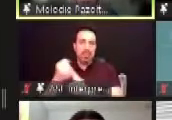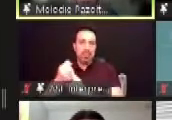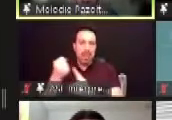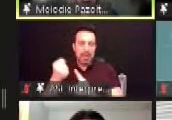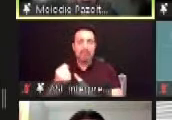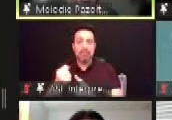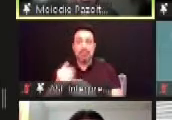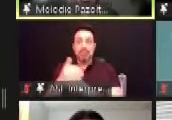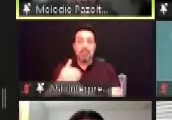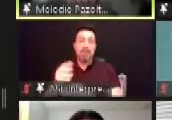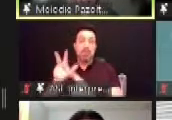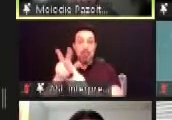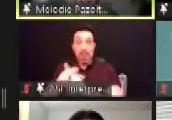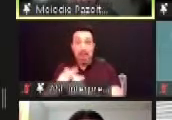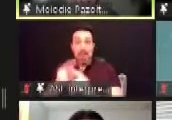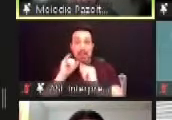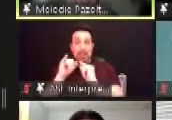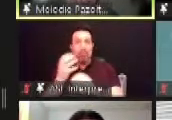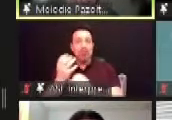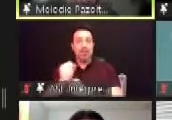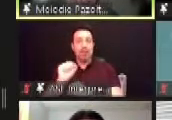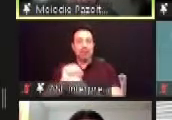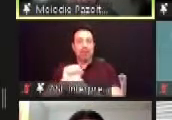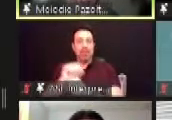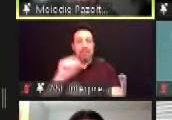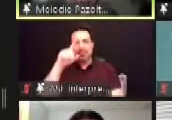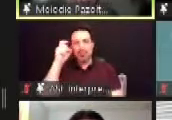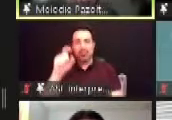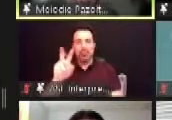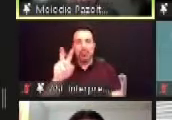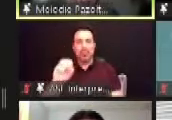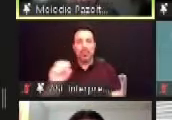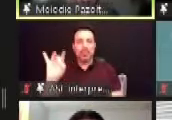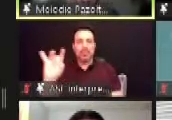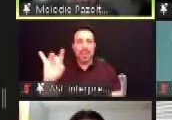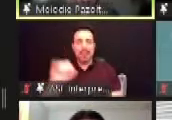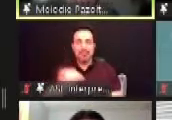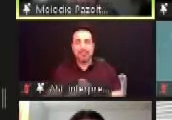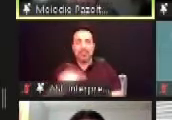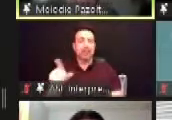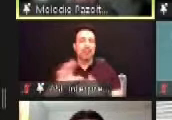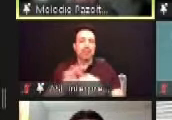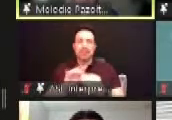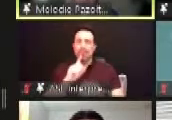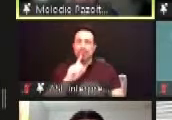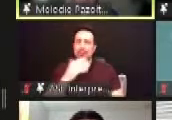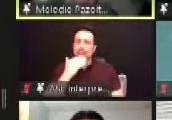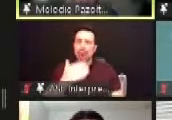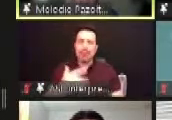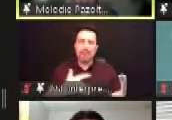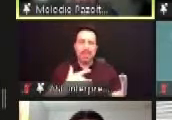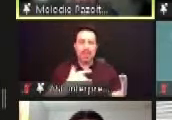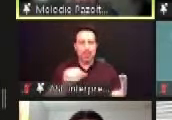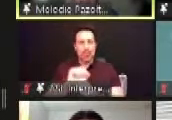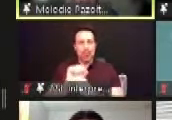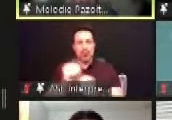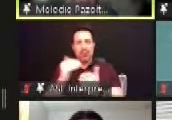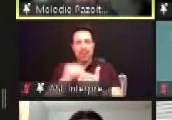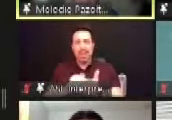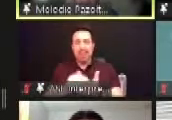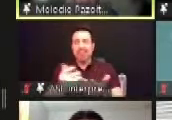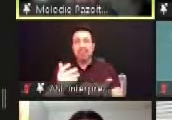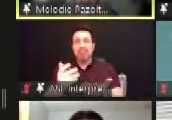After applying and interviewing, she got the job in the summer of 2008. She said it was such a good feeling to be working again, even if it